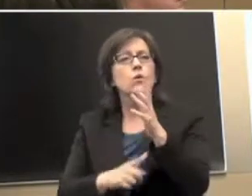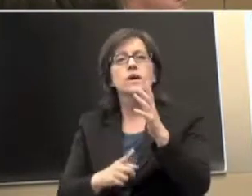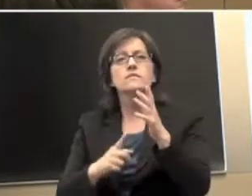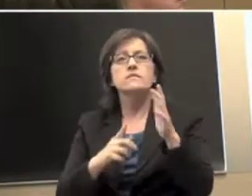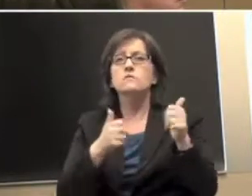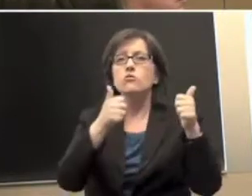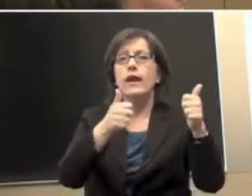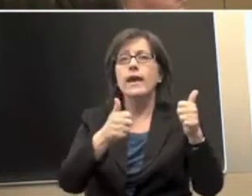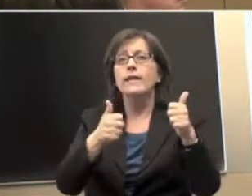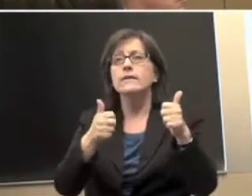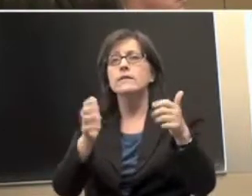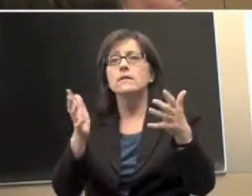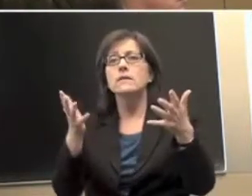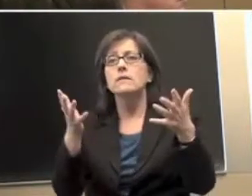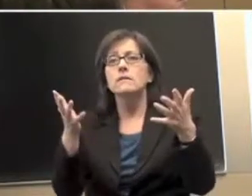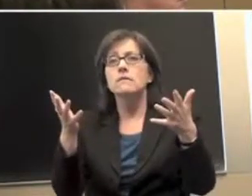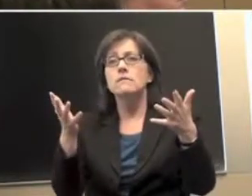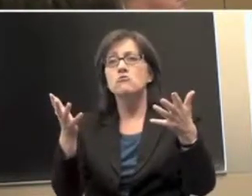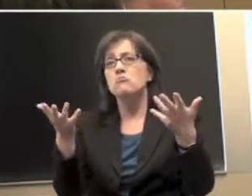great?